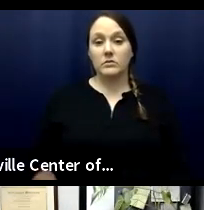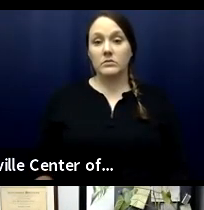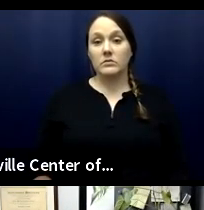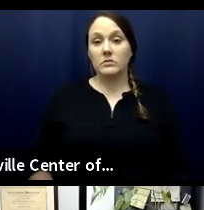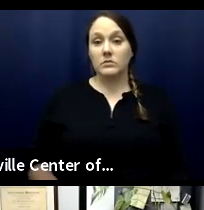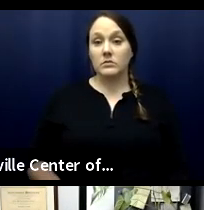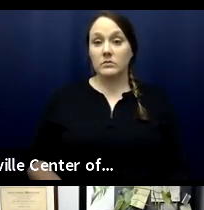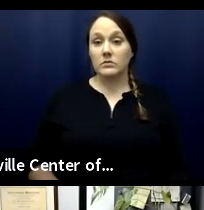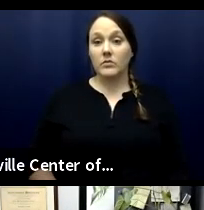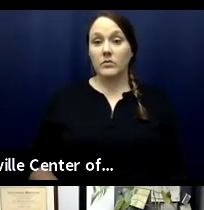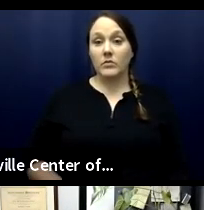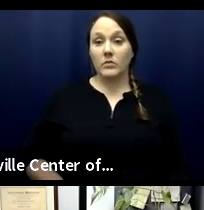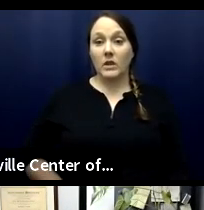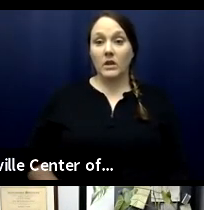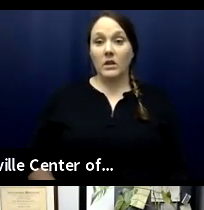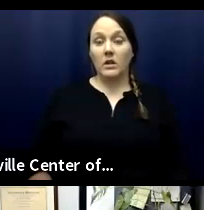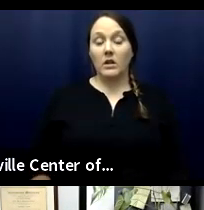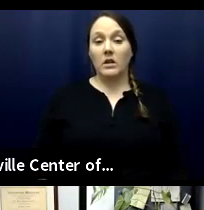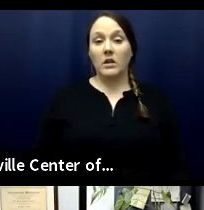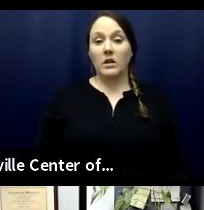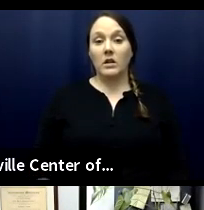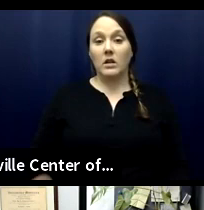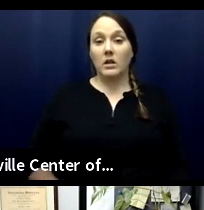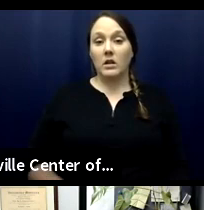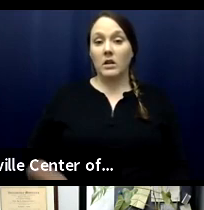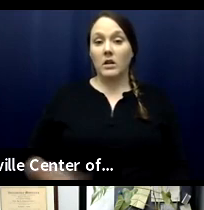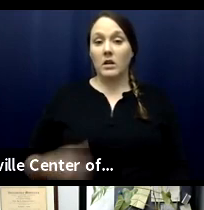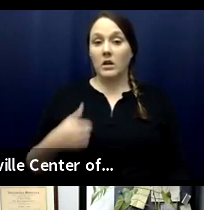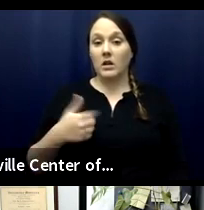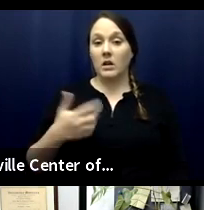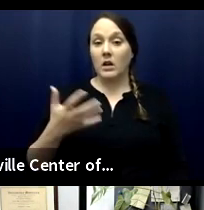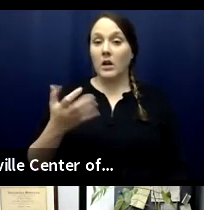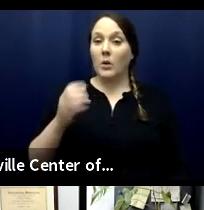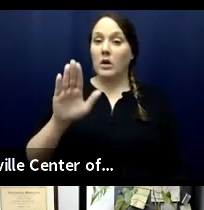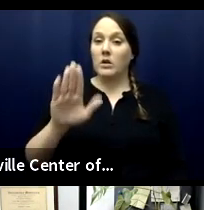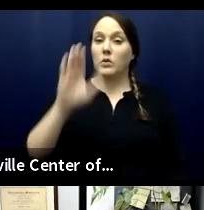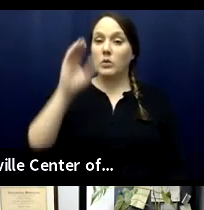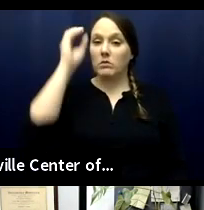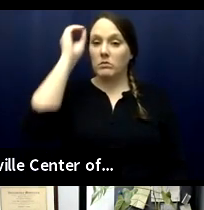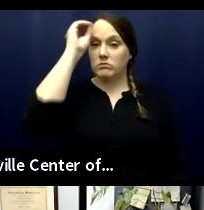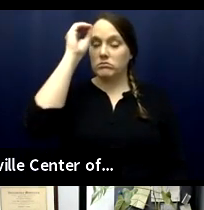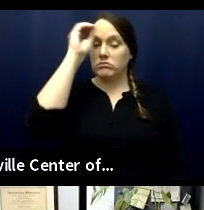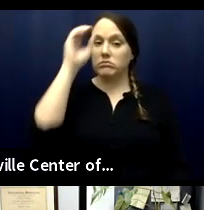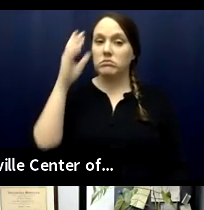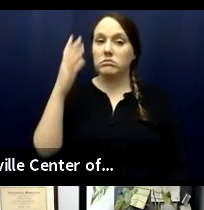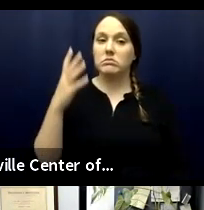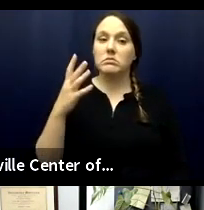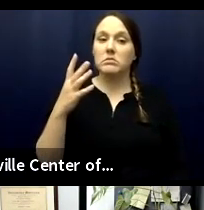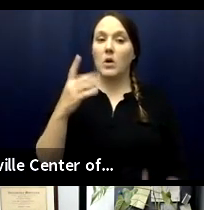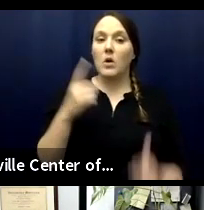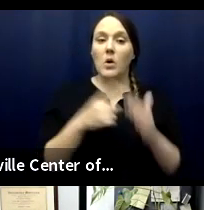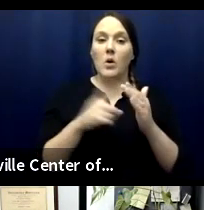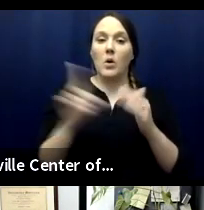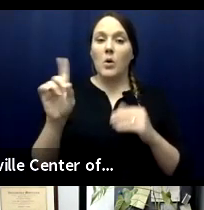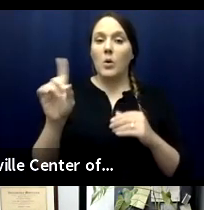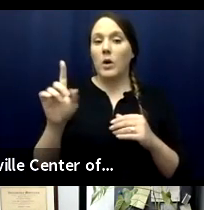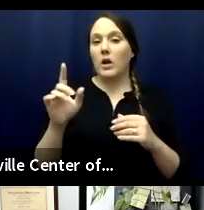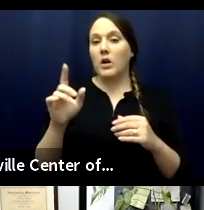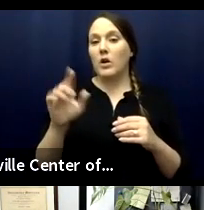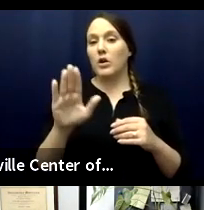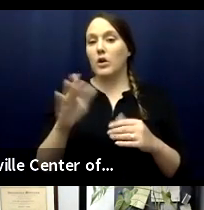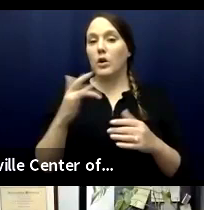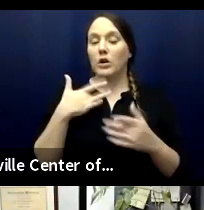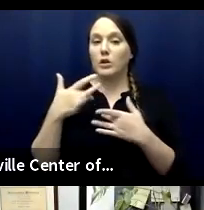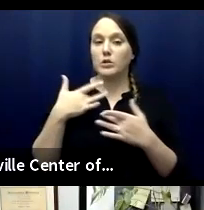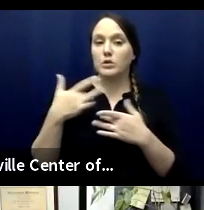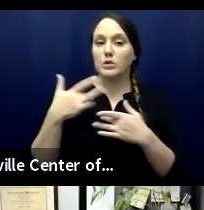I'm sorry, who's that for? Was that for me, sir? I would like your input, if you would, on, concerns where